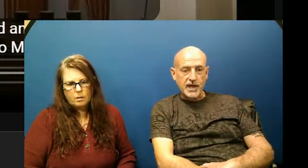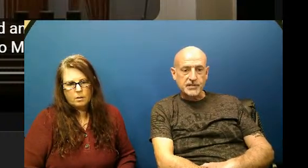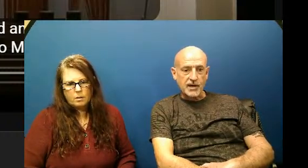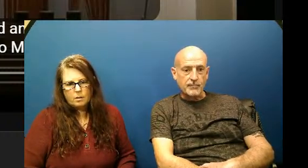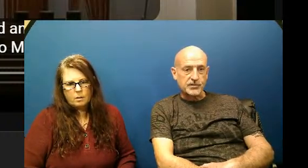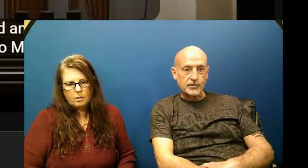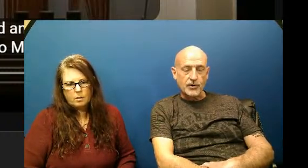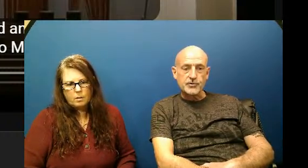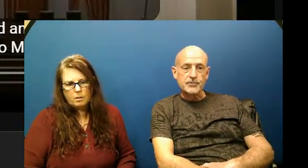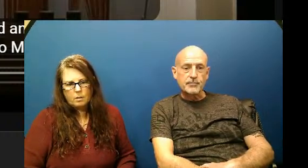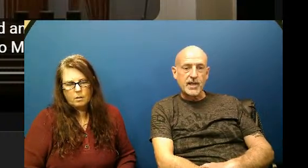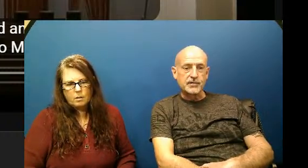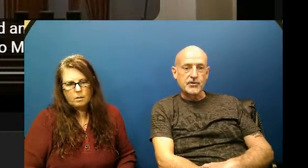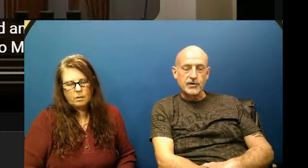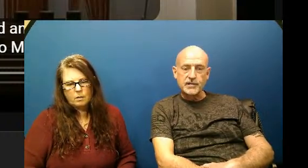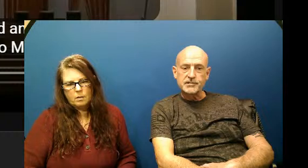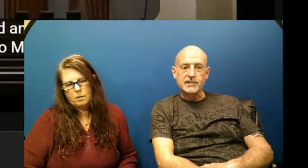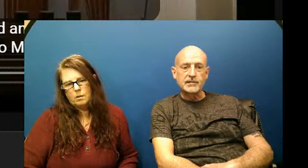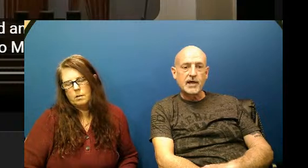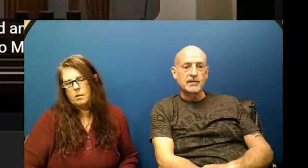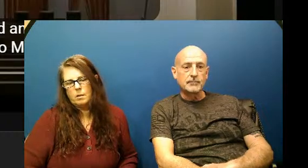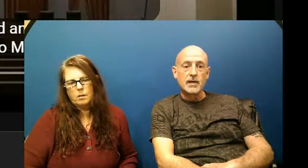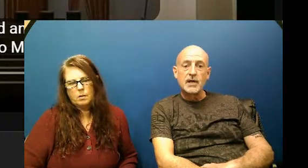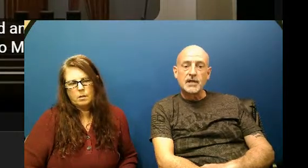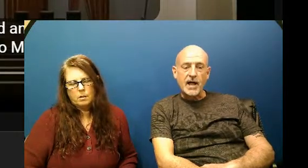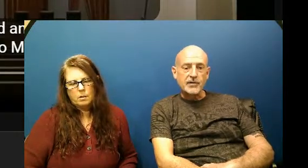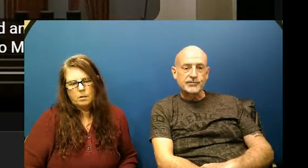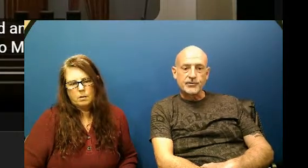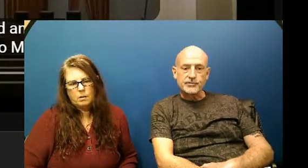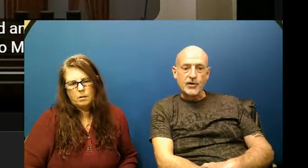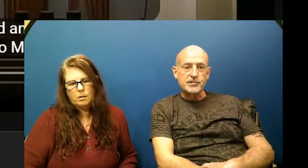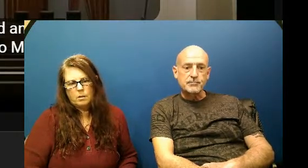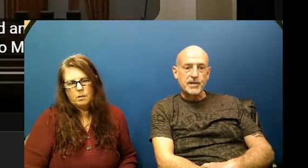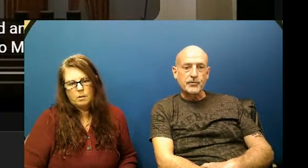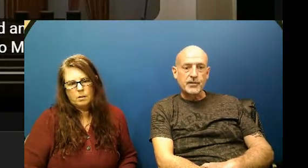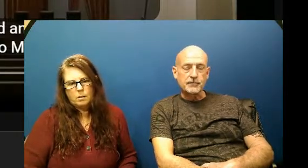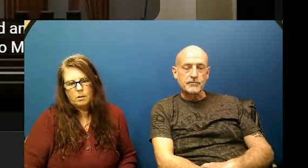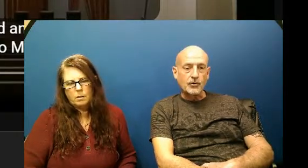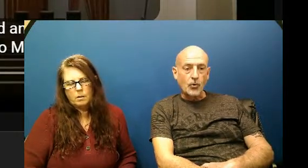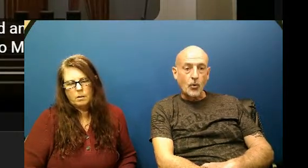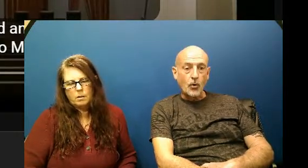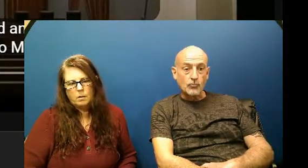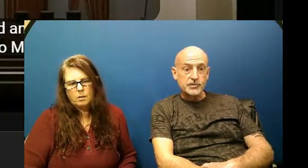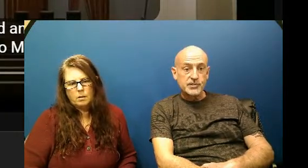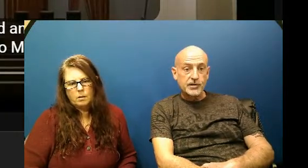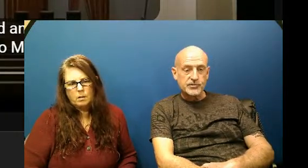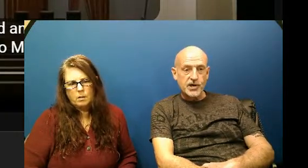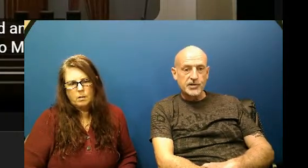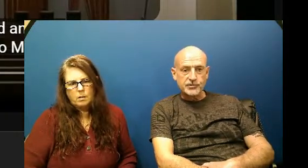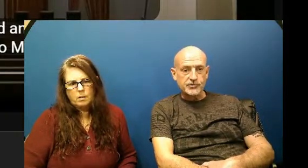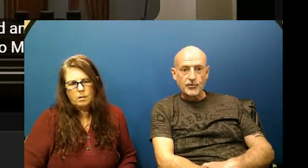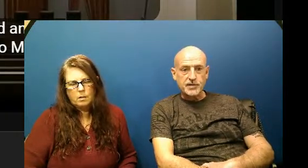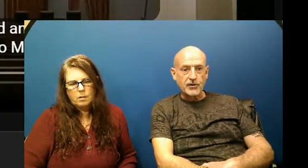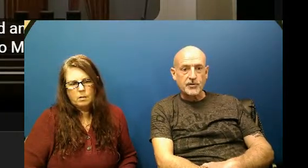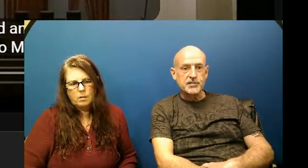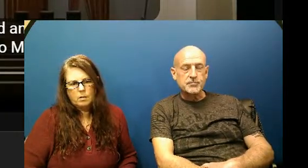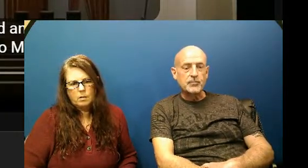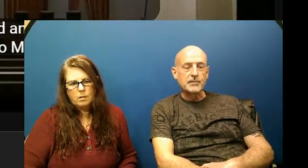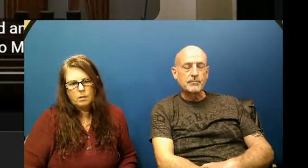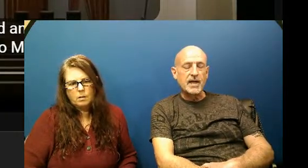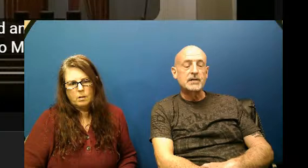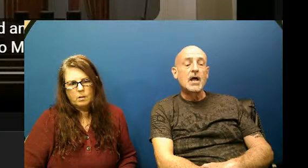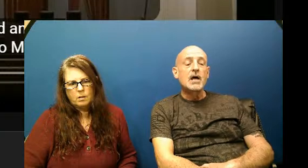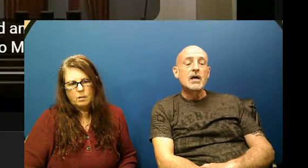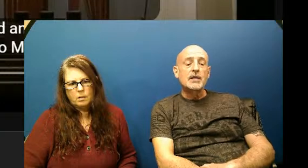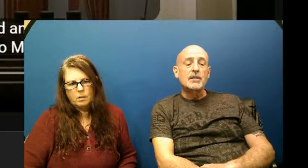own case how much lawyers are paid, guardians ad litem, counselors, all these people that the court, one single judge controls how all these people